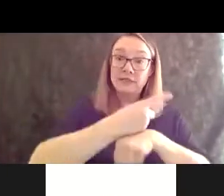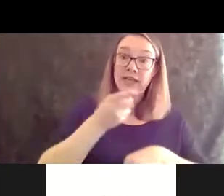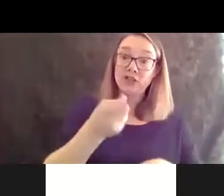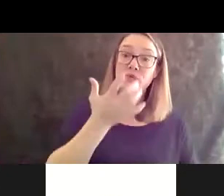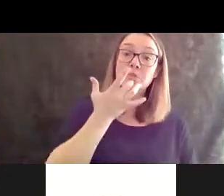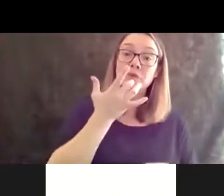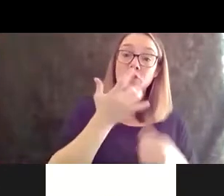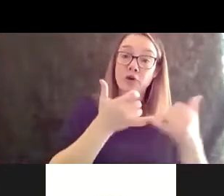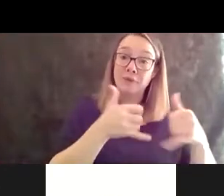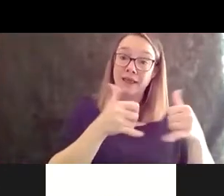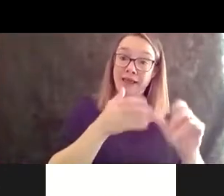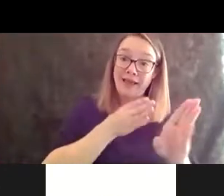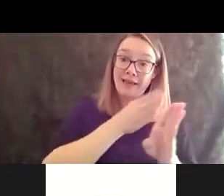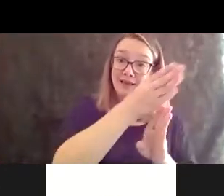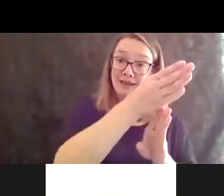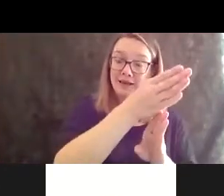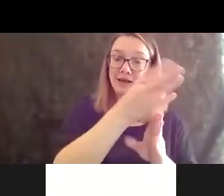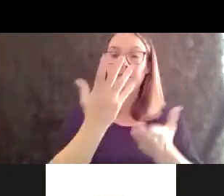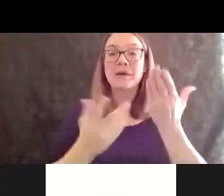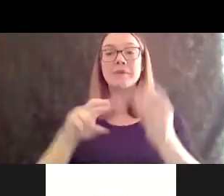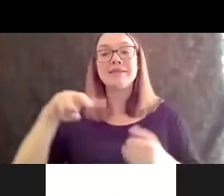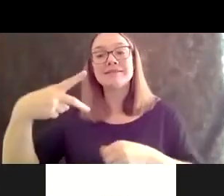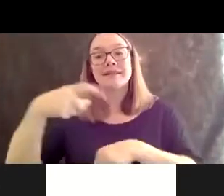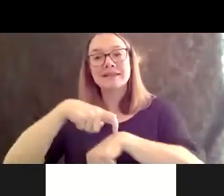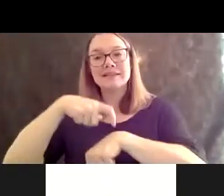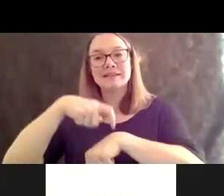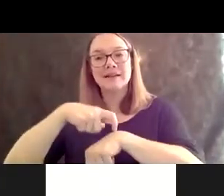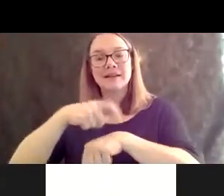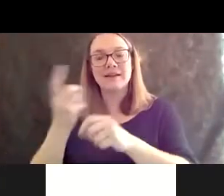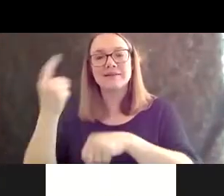body or your spirit needs that the second day. So figuring out